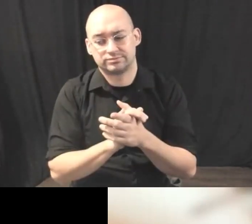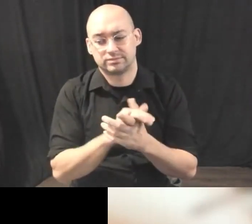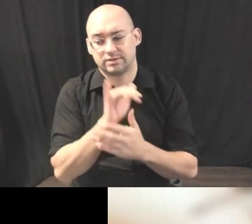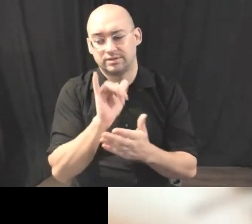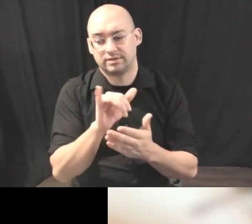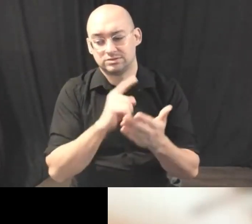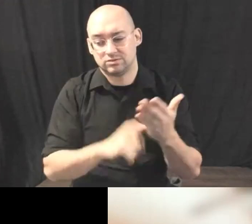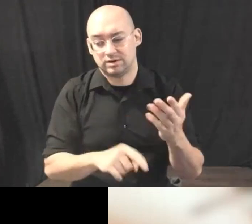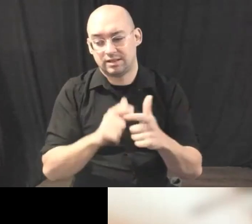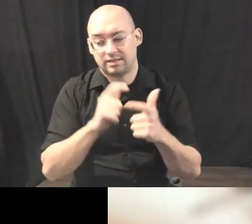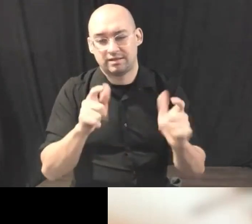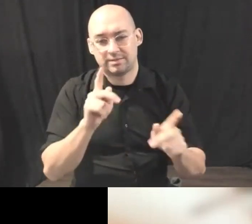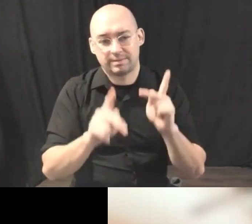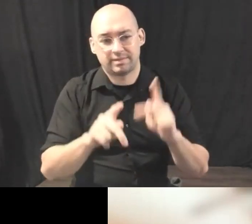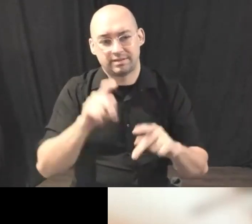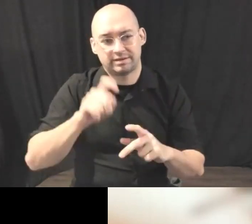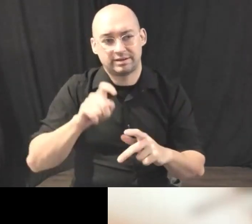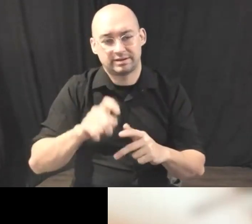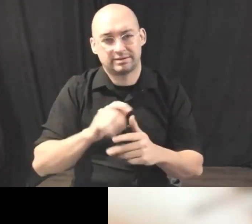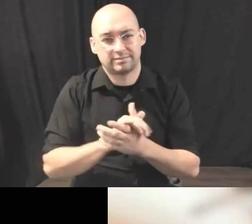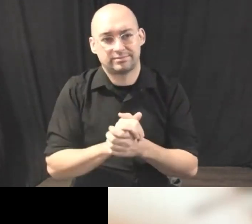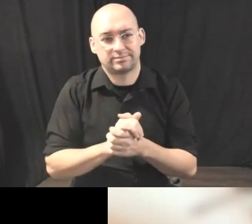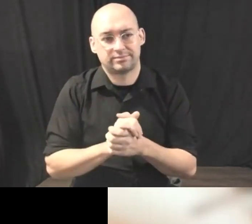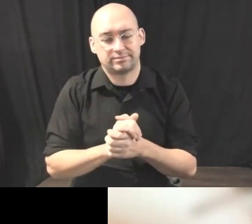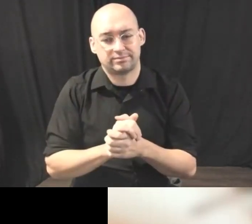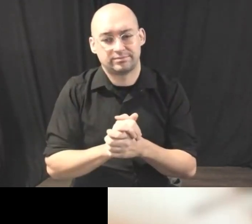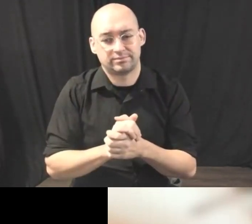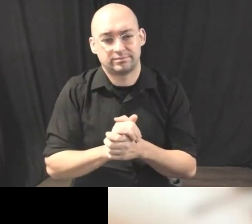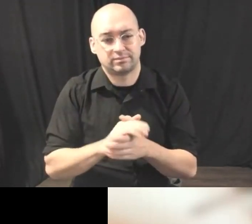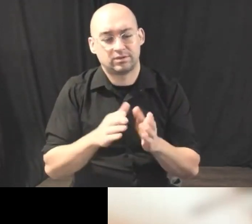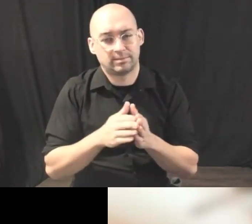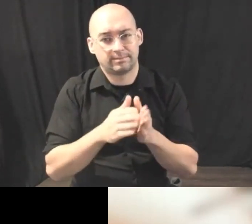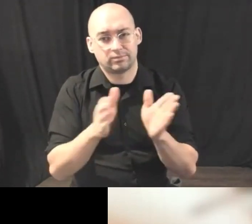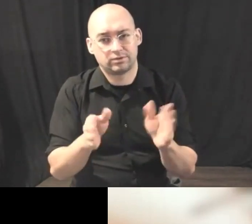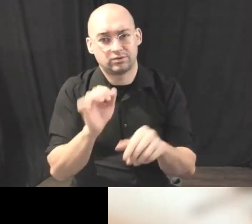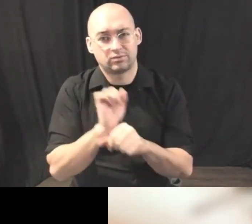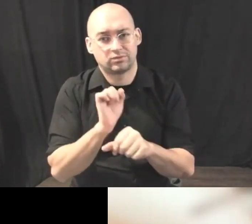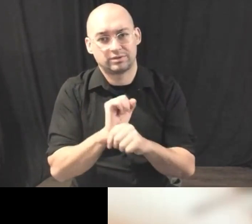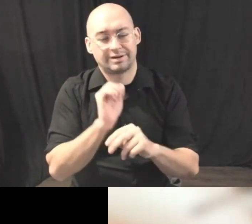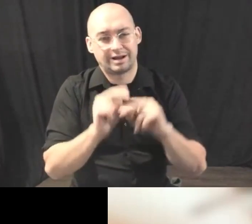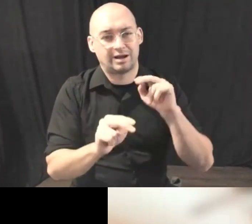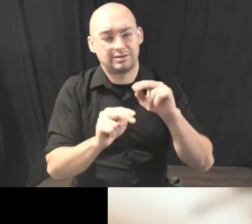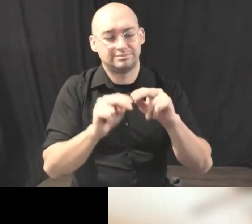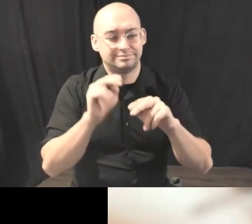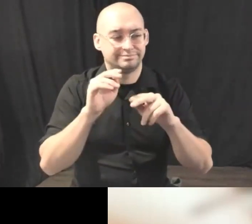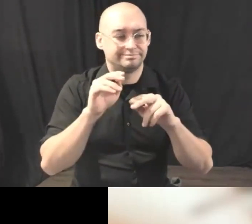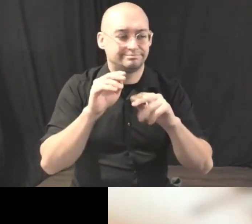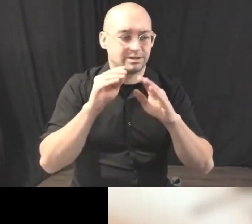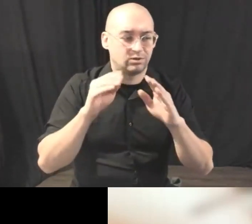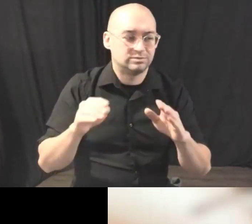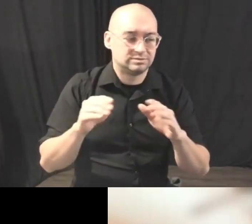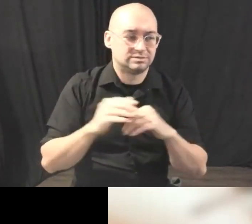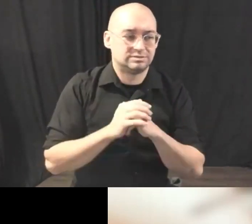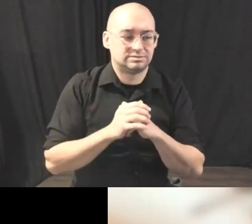folks need. As a part of the broader work on housing rental subsidies are